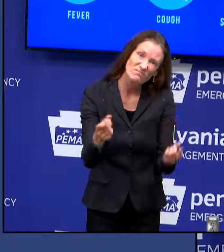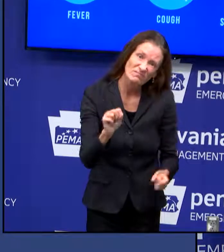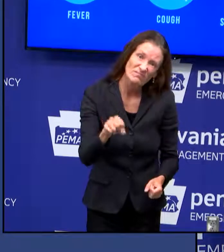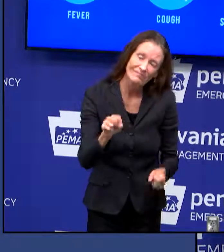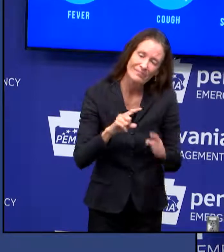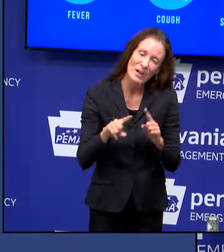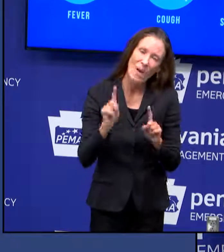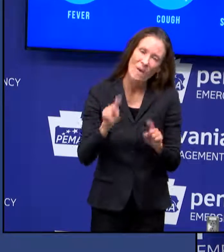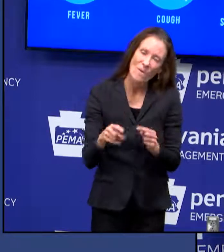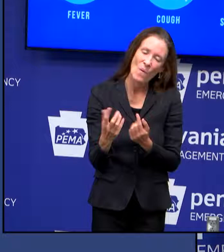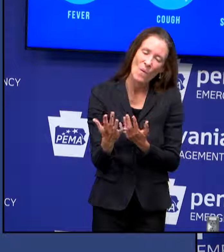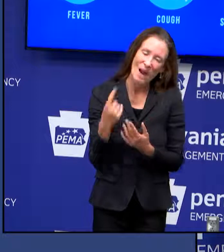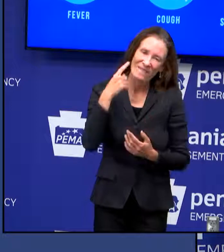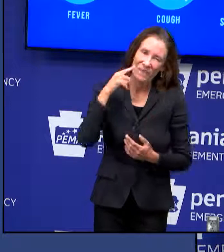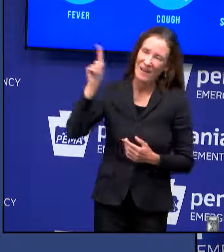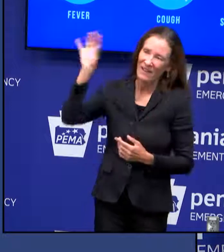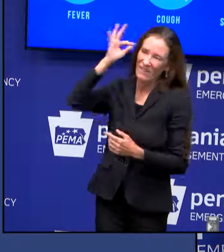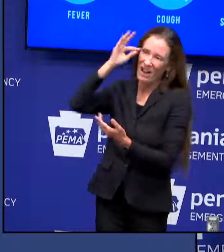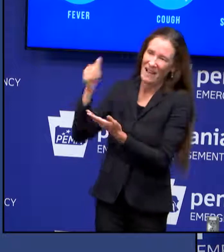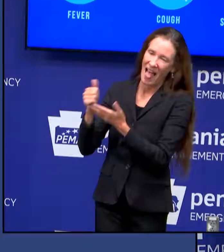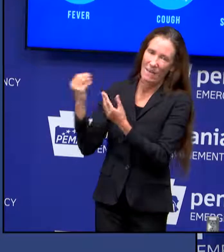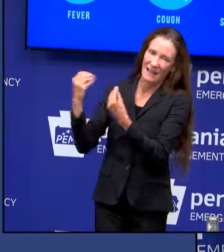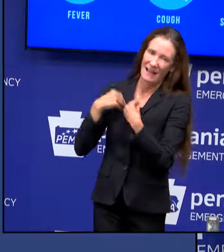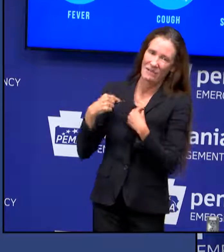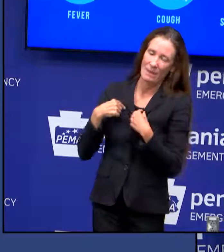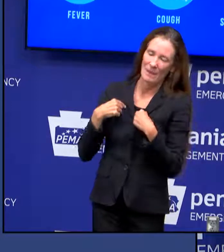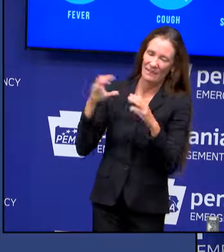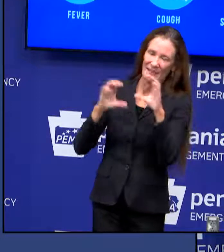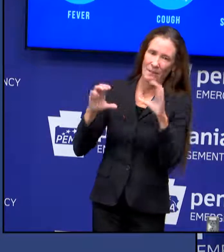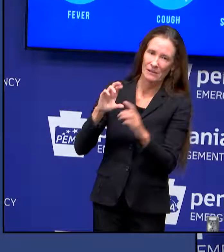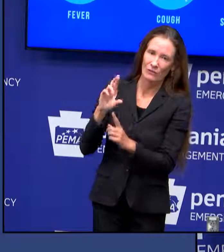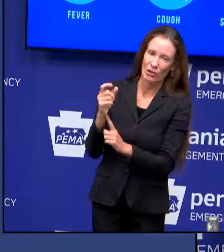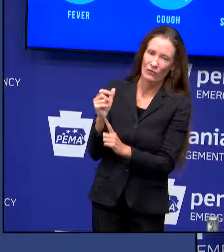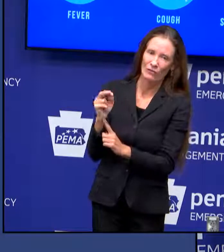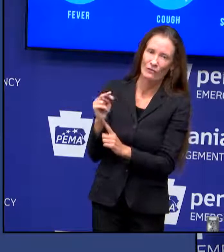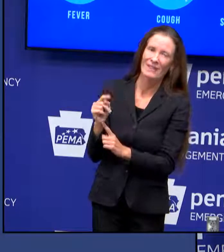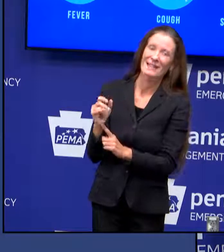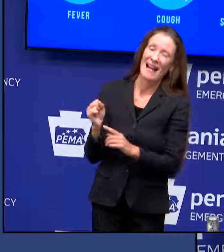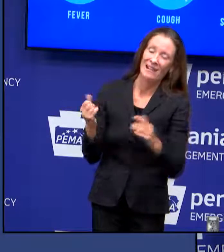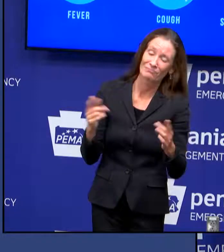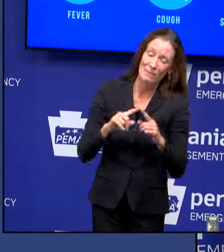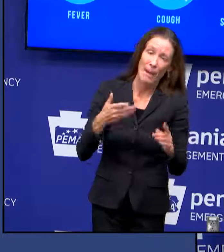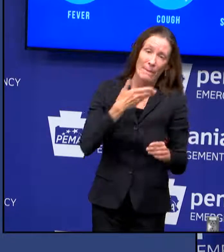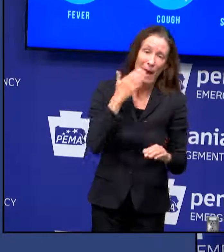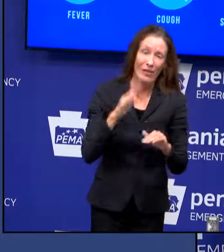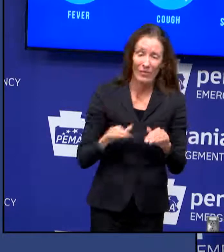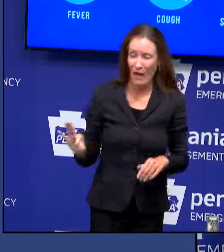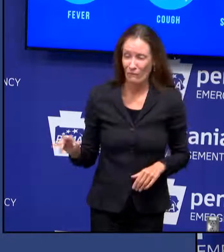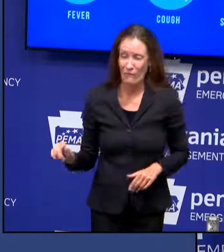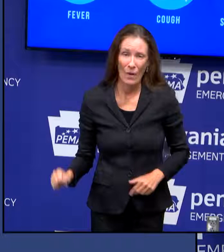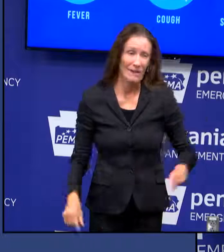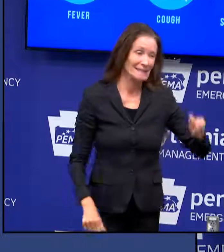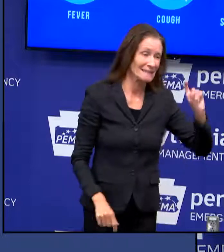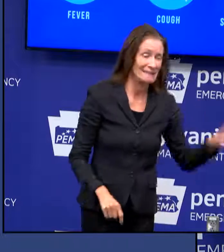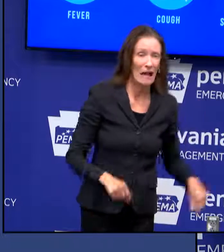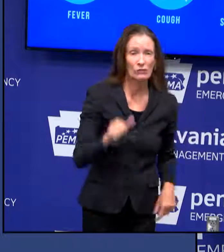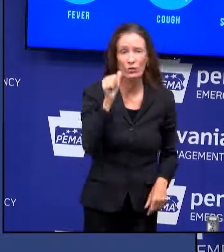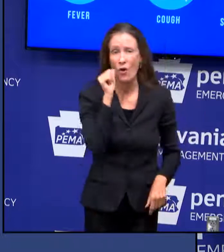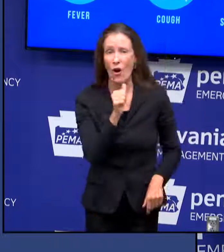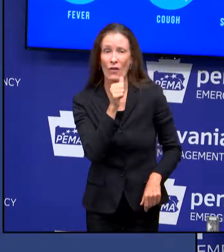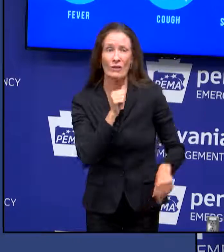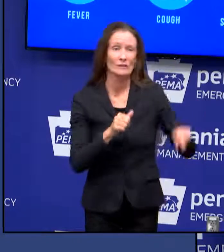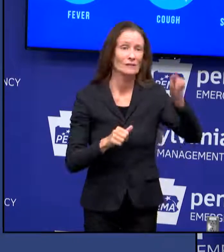leadership, we have done somewhat better than Florida, Arizona, Texas. Right now, there are challenges in Tennessee and Missouri, of